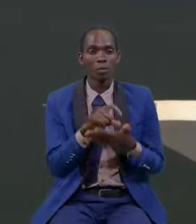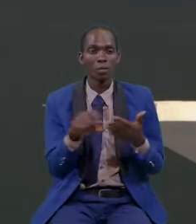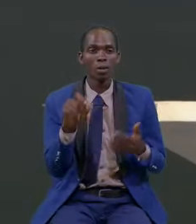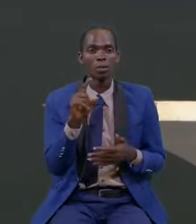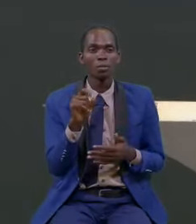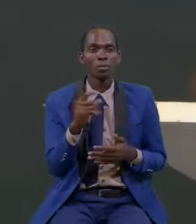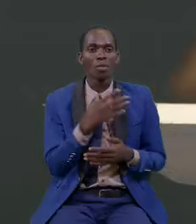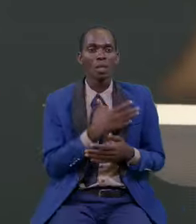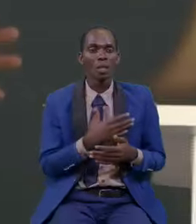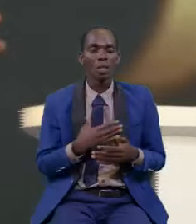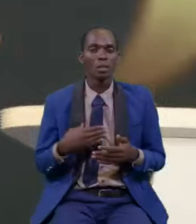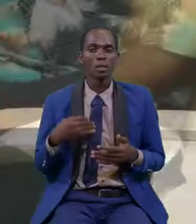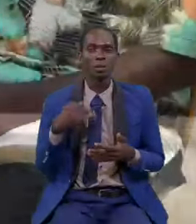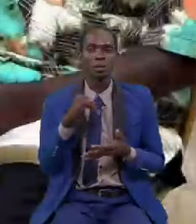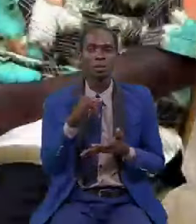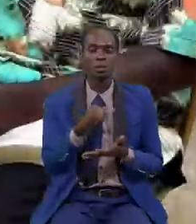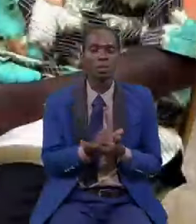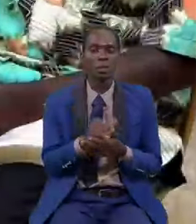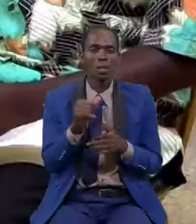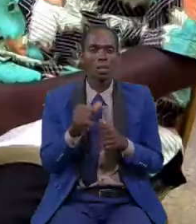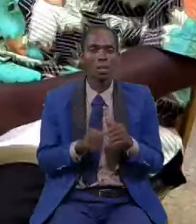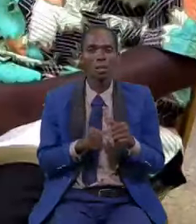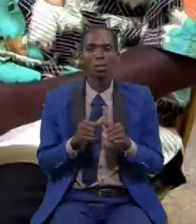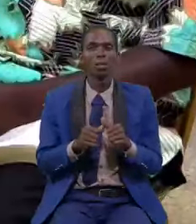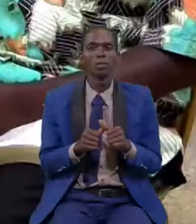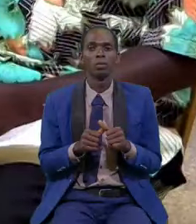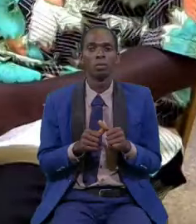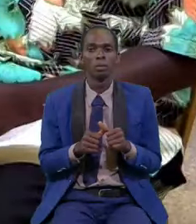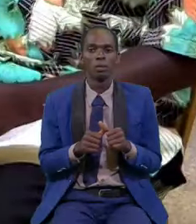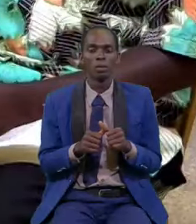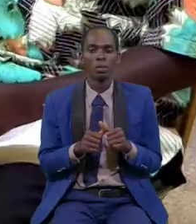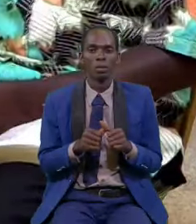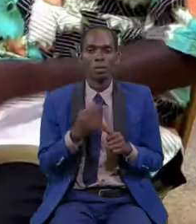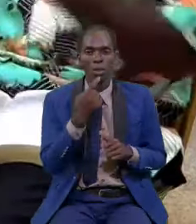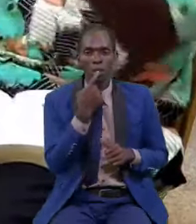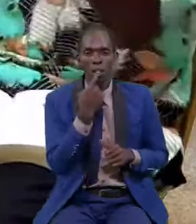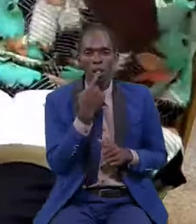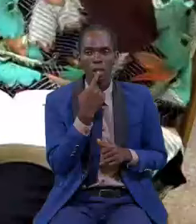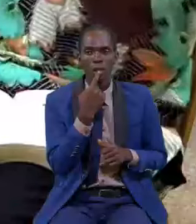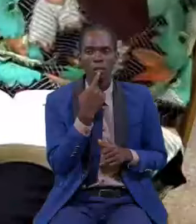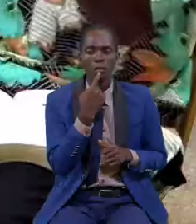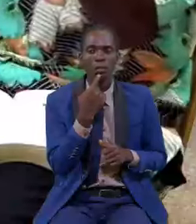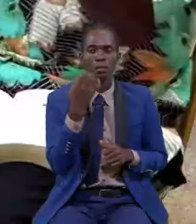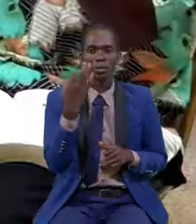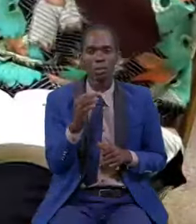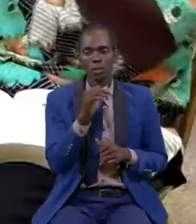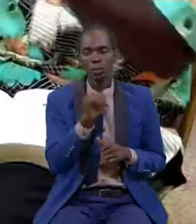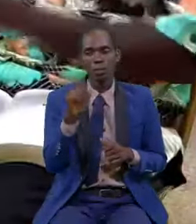it says, and that every tongue of the believer